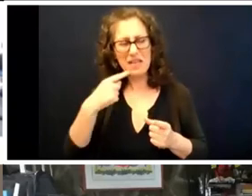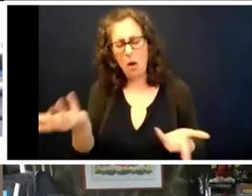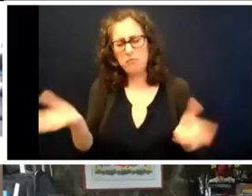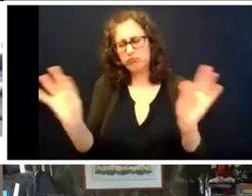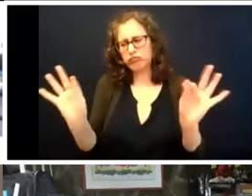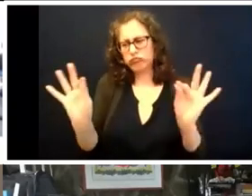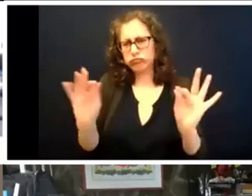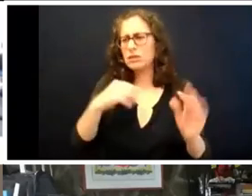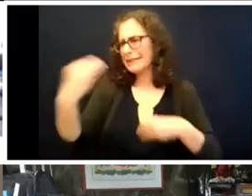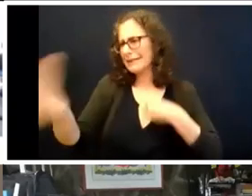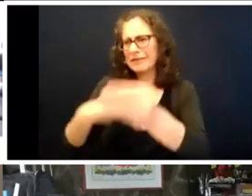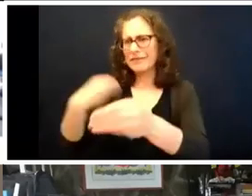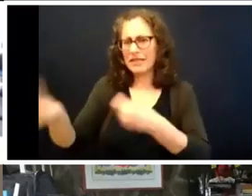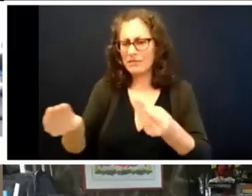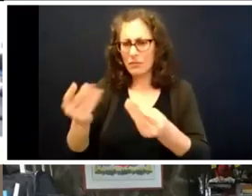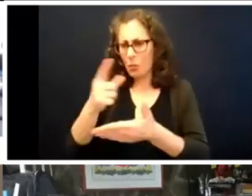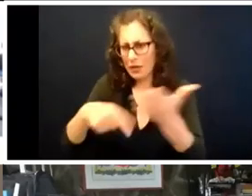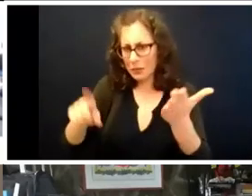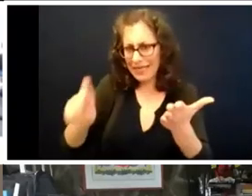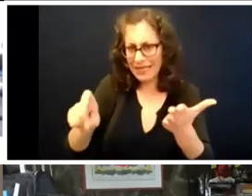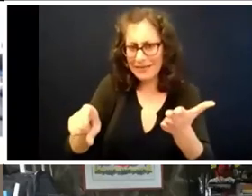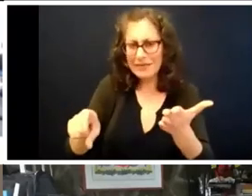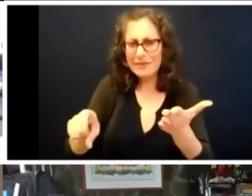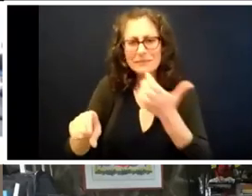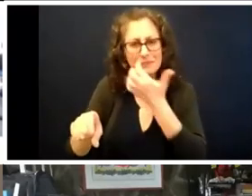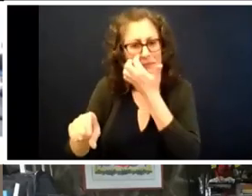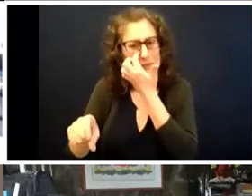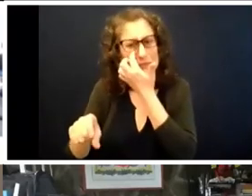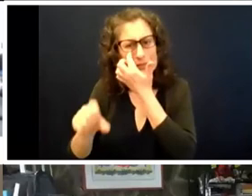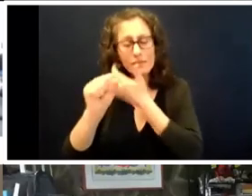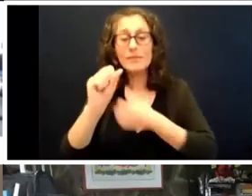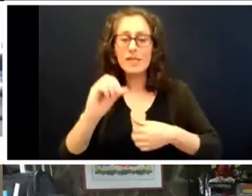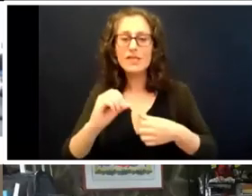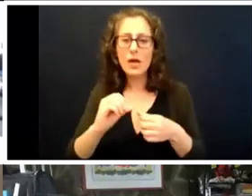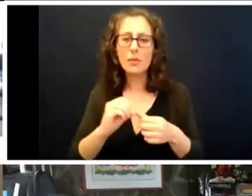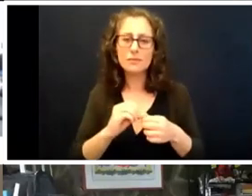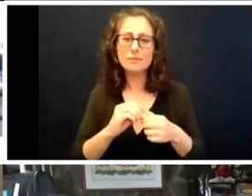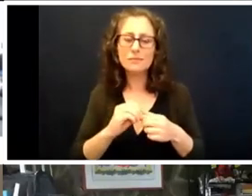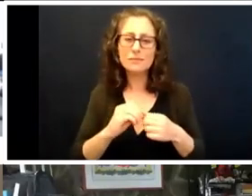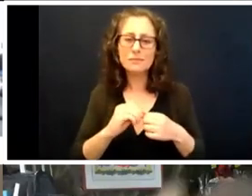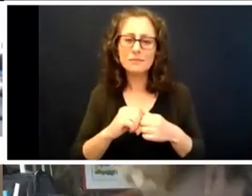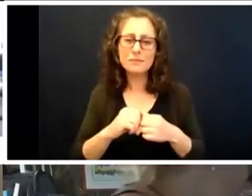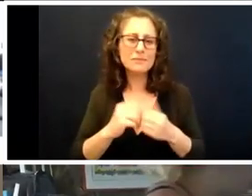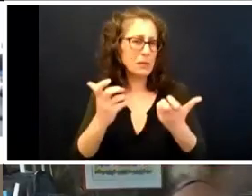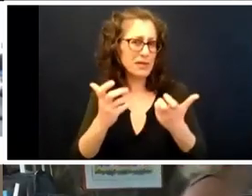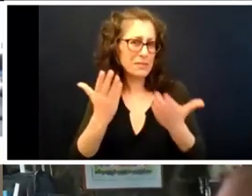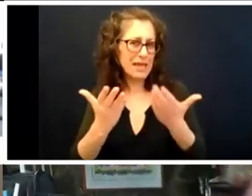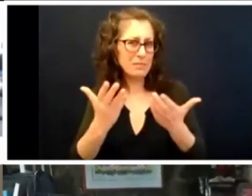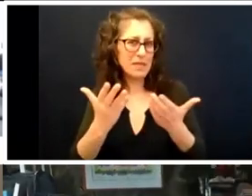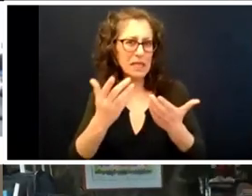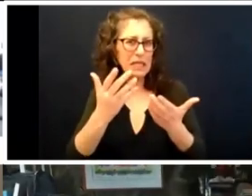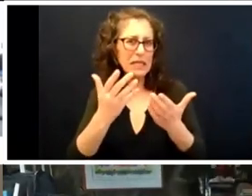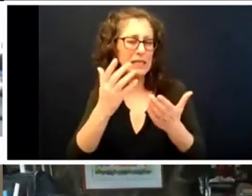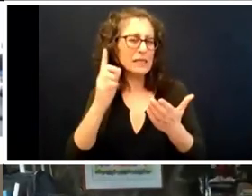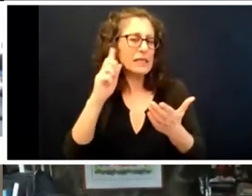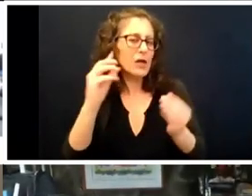get your stuff, right? Everything that you need. And so I just wanted to maybe hear you talk a little bit